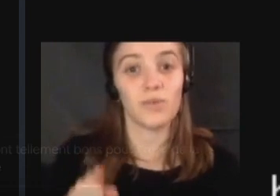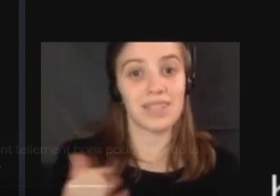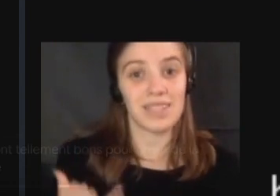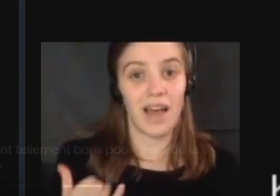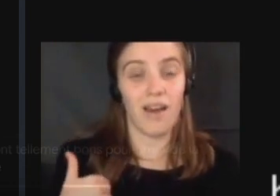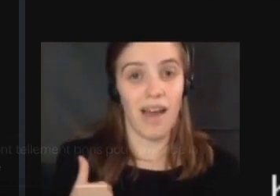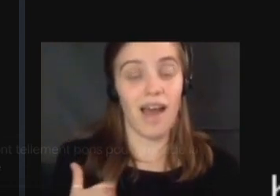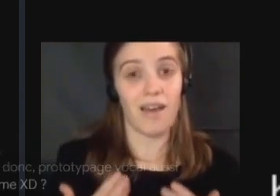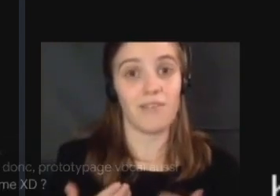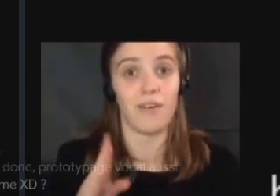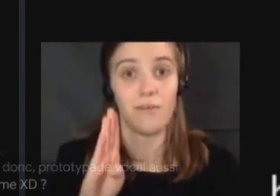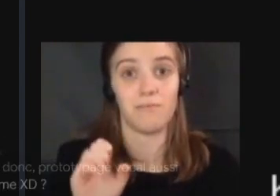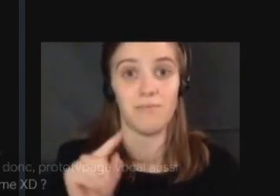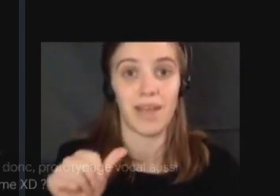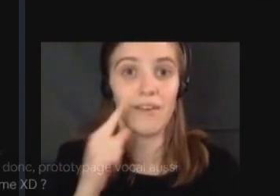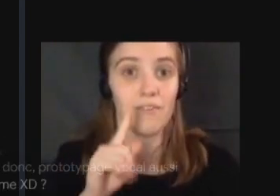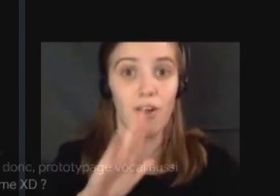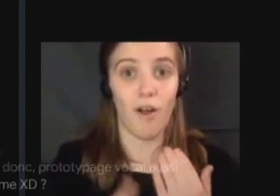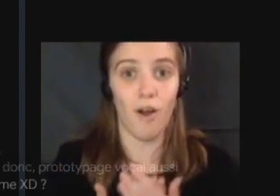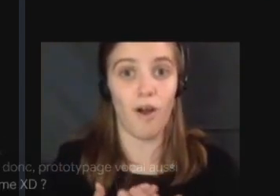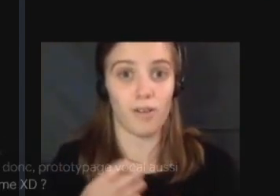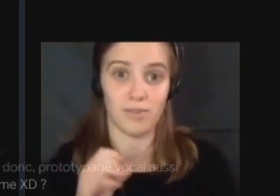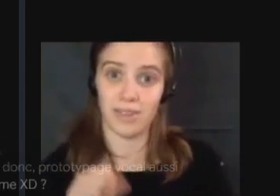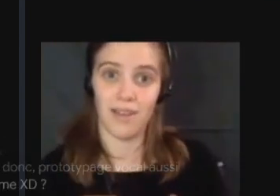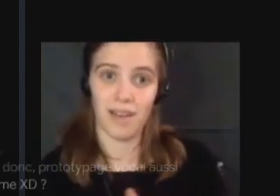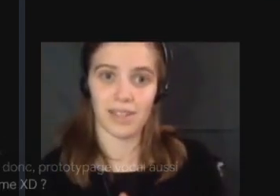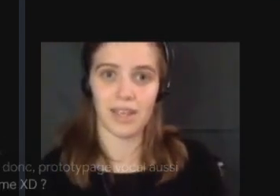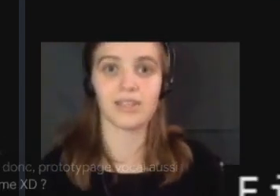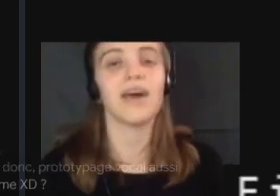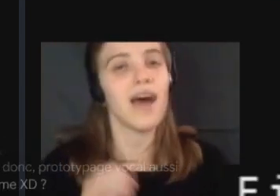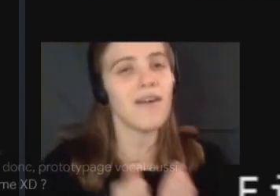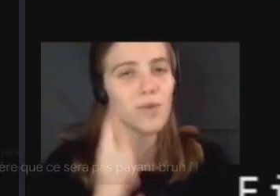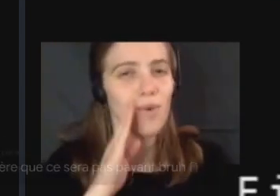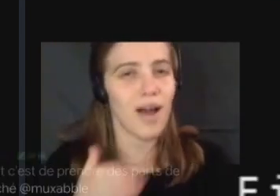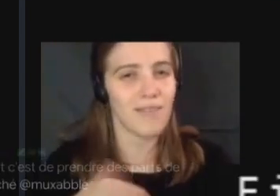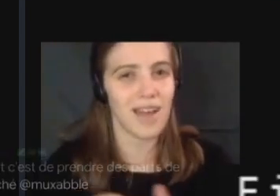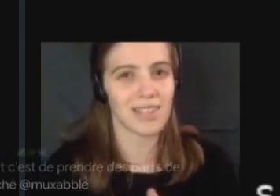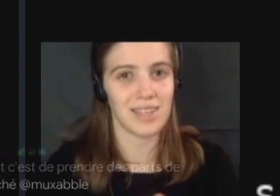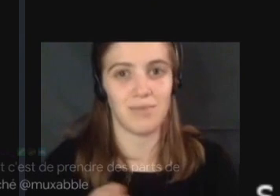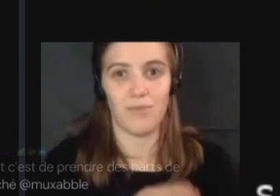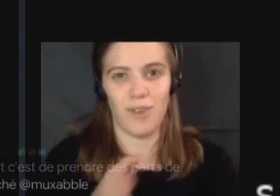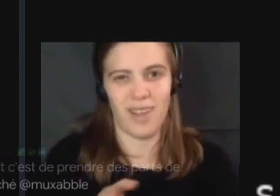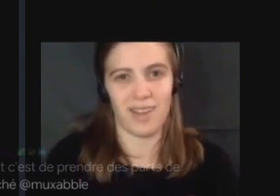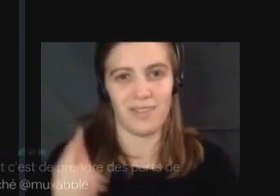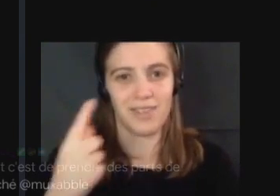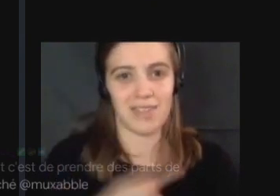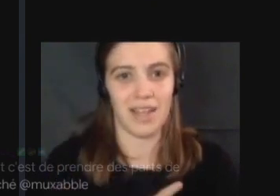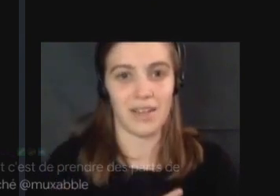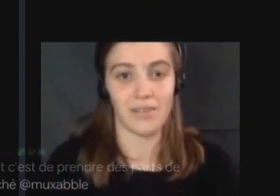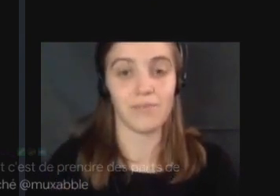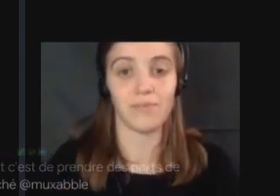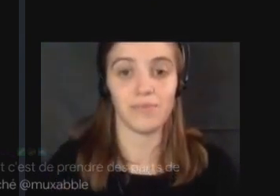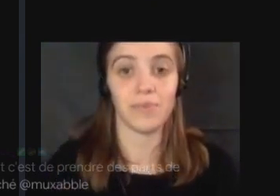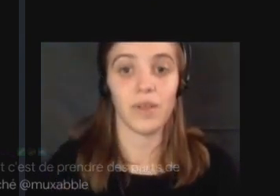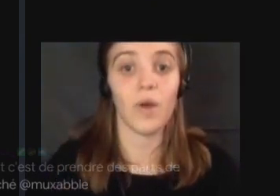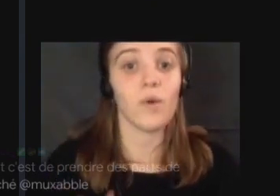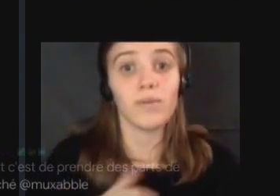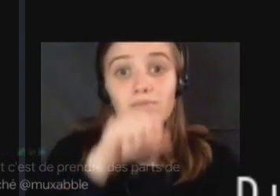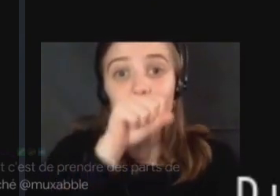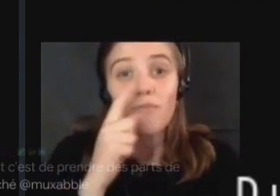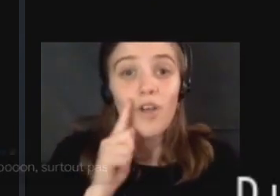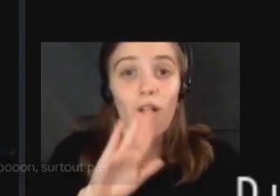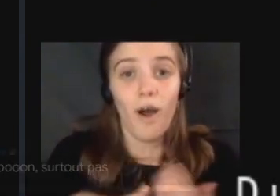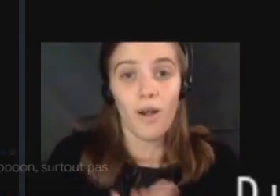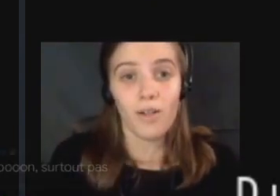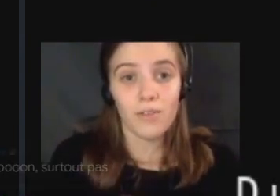speak. So everyone should have access at the end of today. During this beta, we would love for all of you